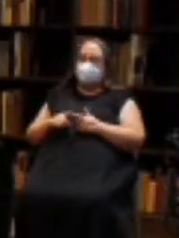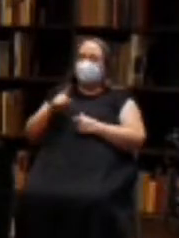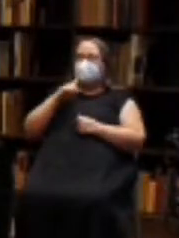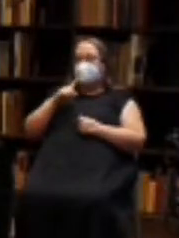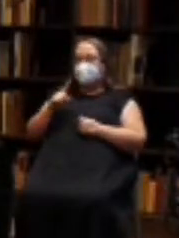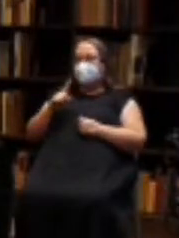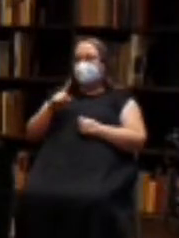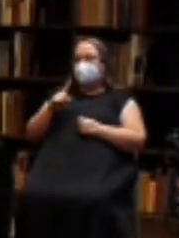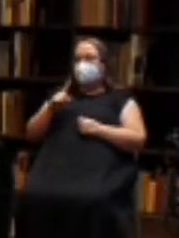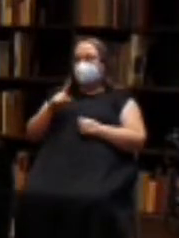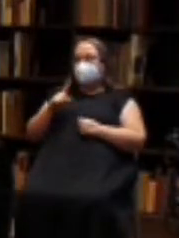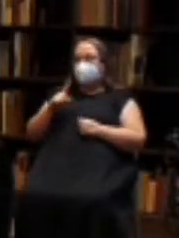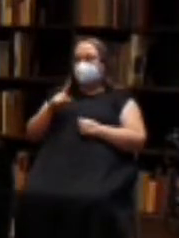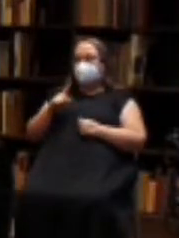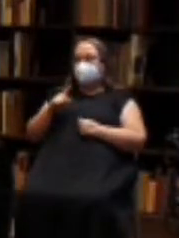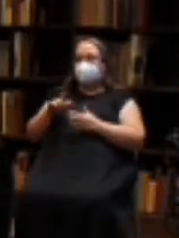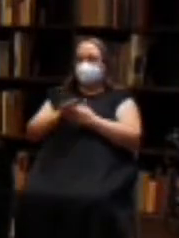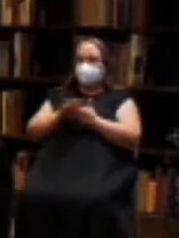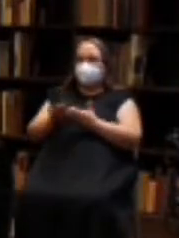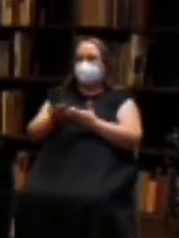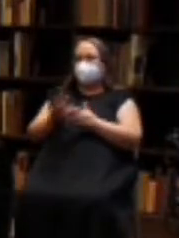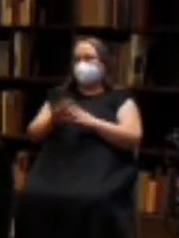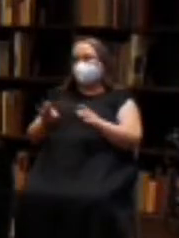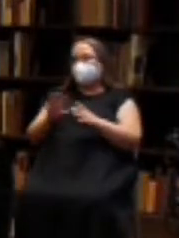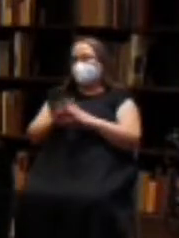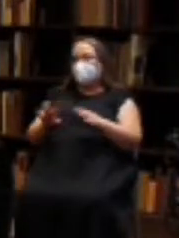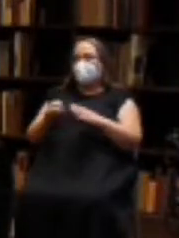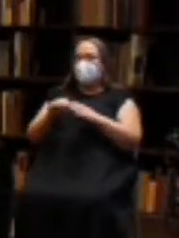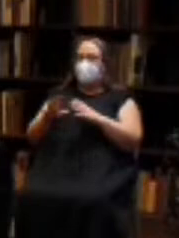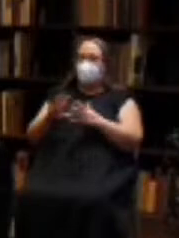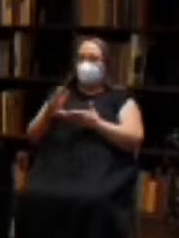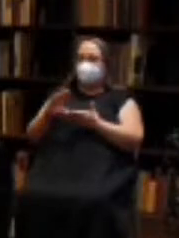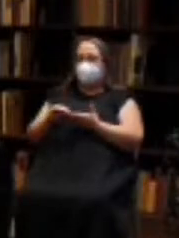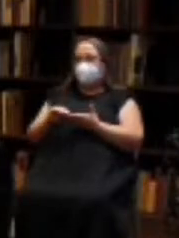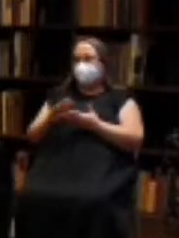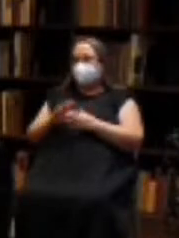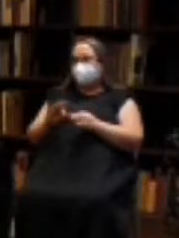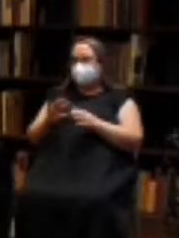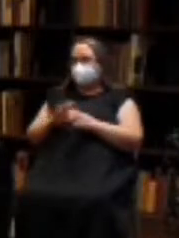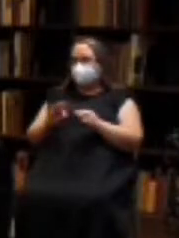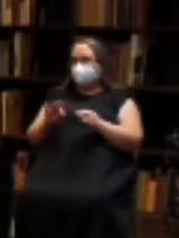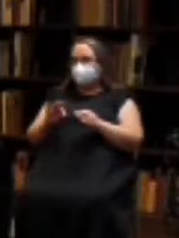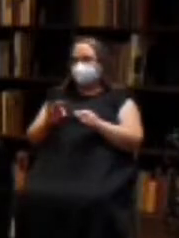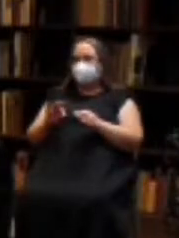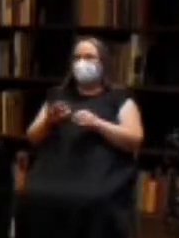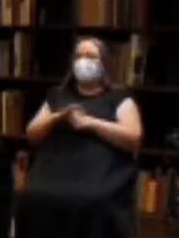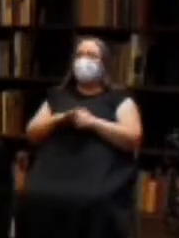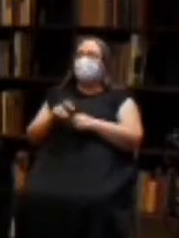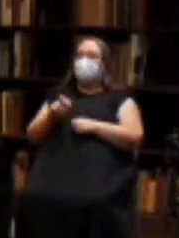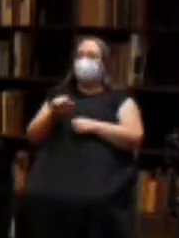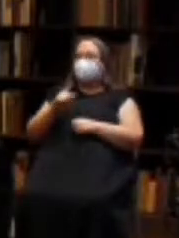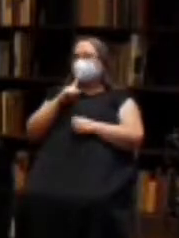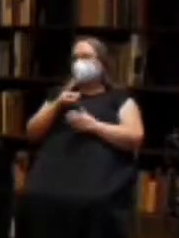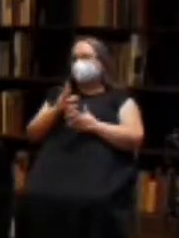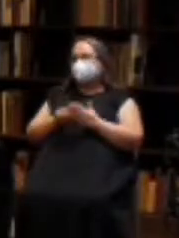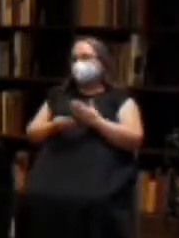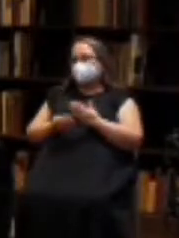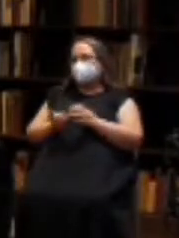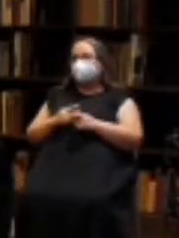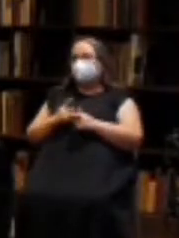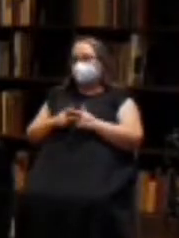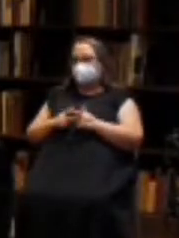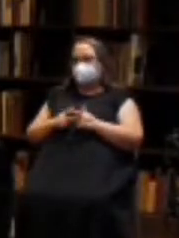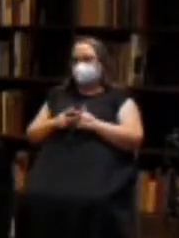really sanitize messages or flatten messages, and local news is missing, right?